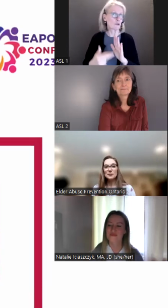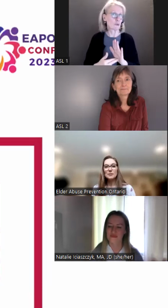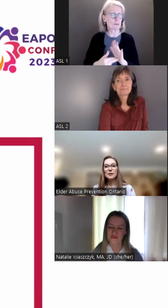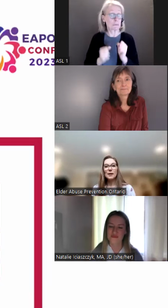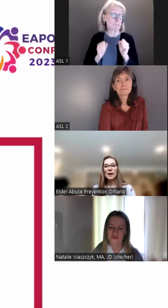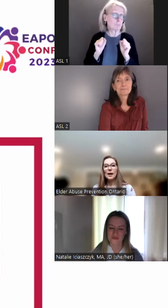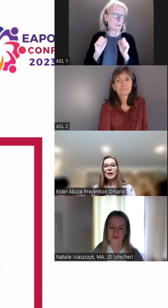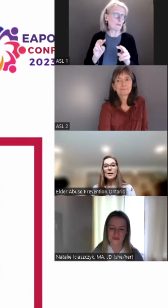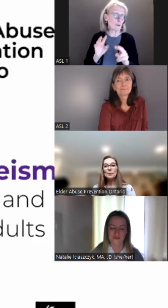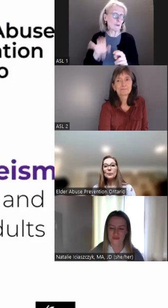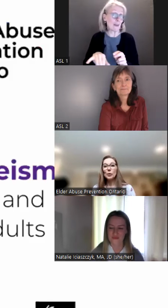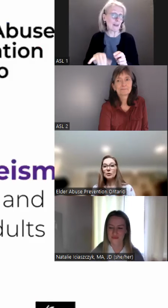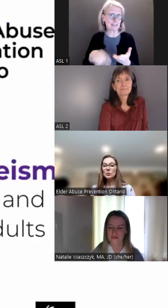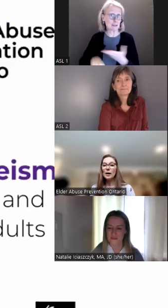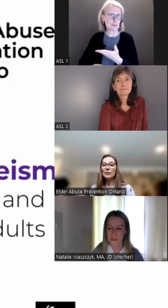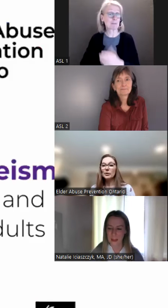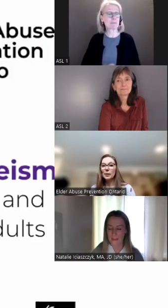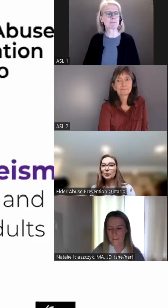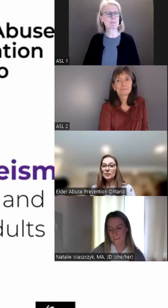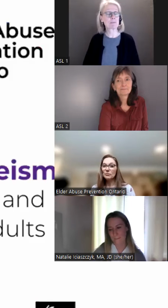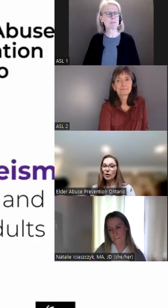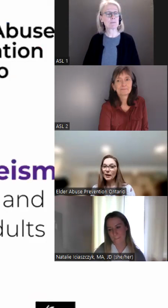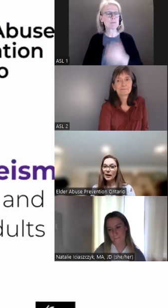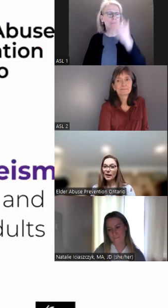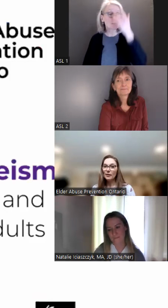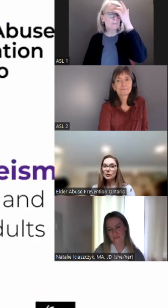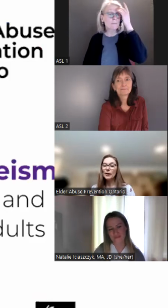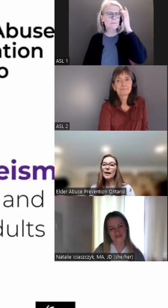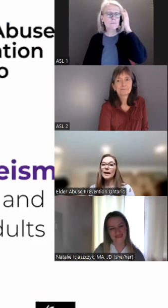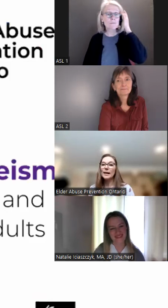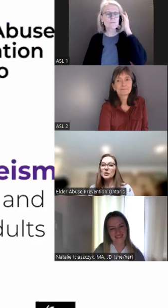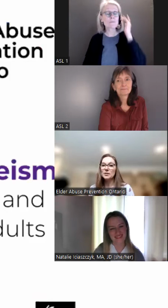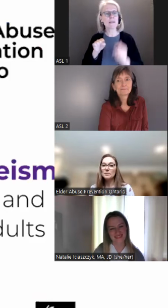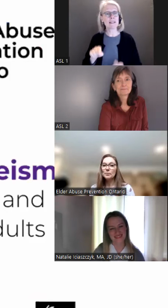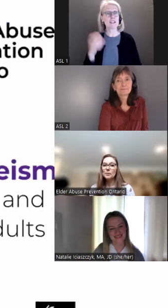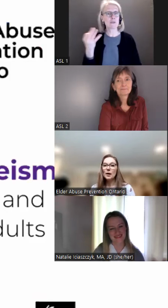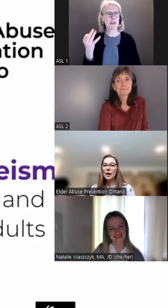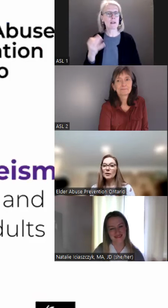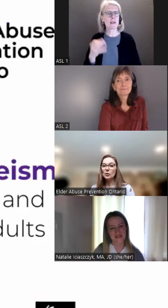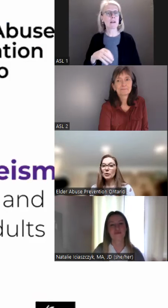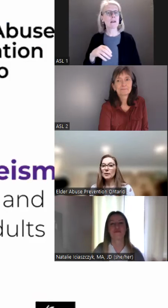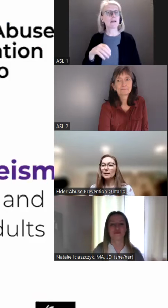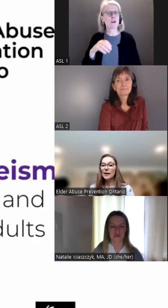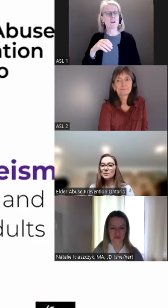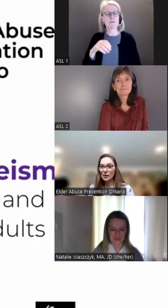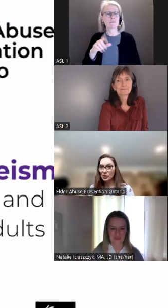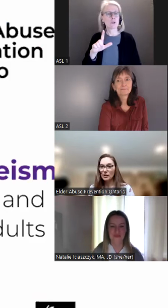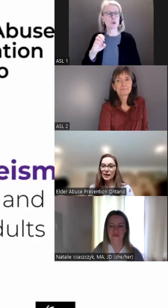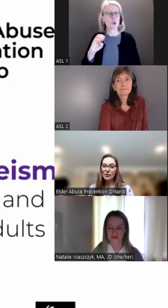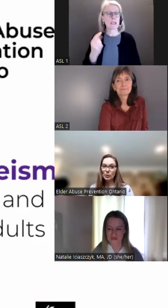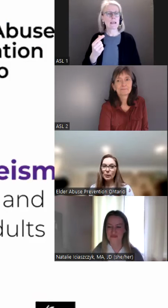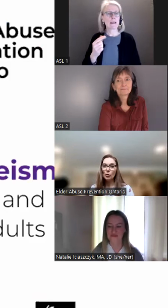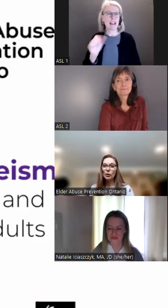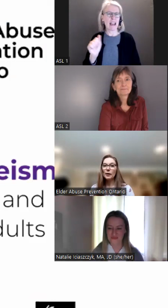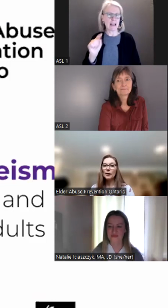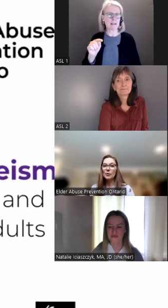event. We also are having another webinar this Friday looking at ageism. And I know that Natalie had mentioned